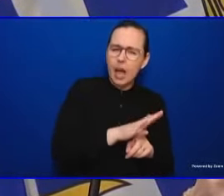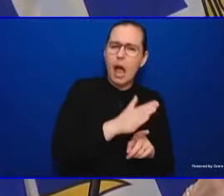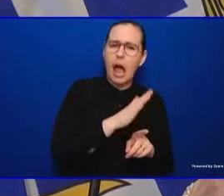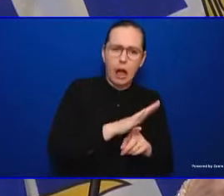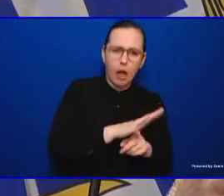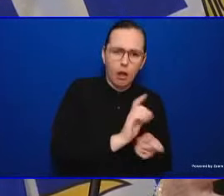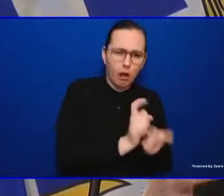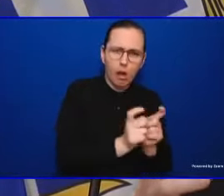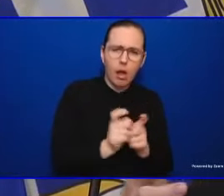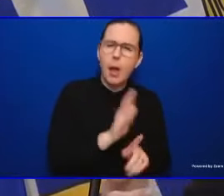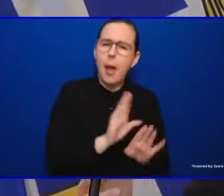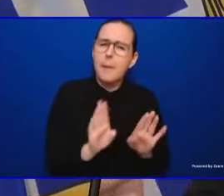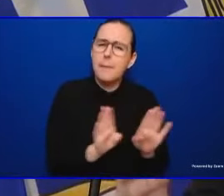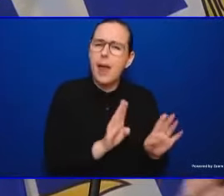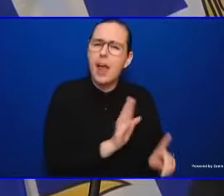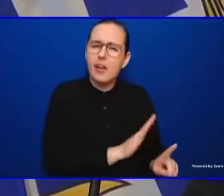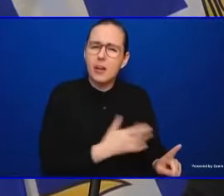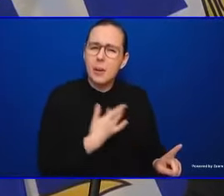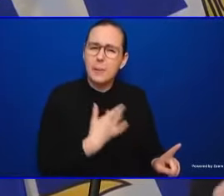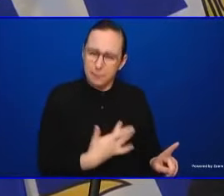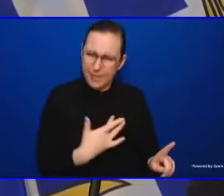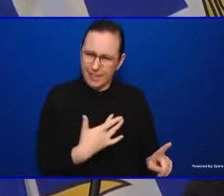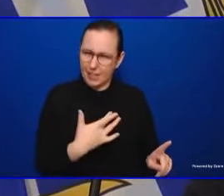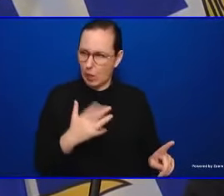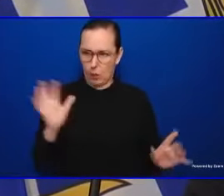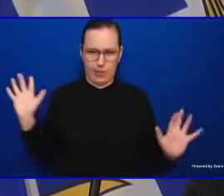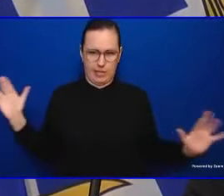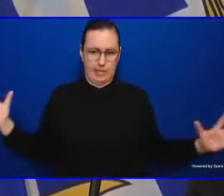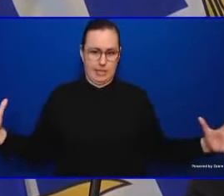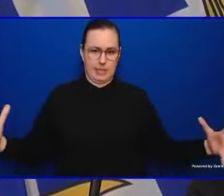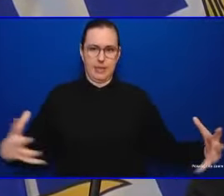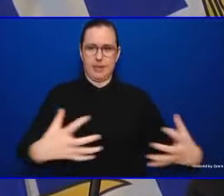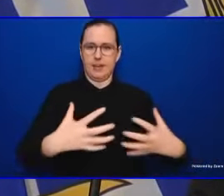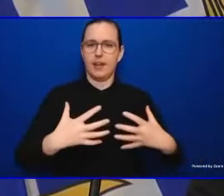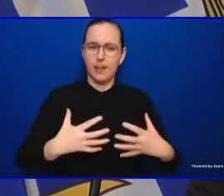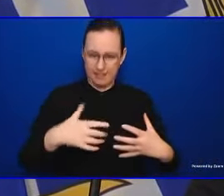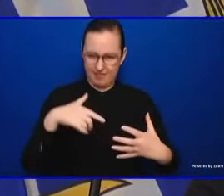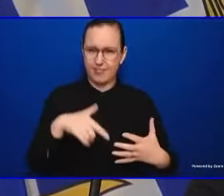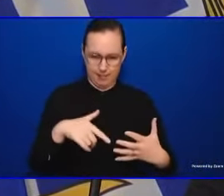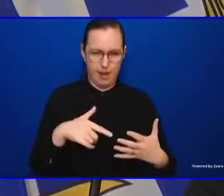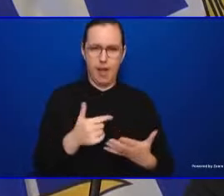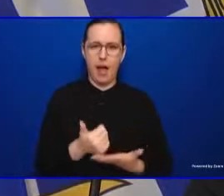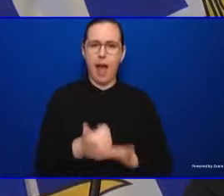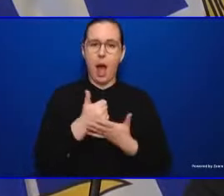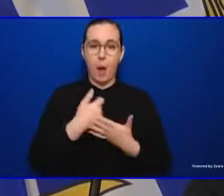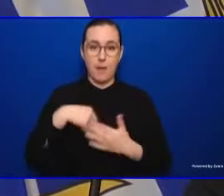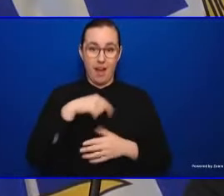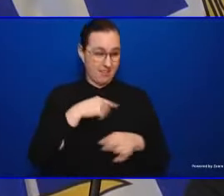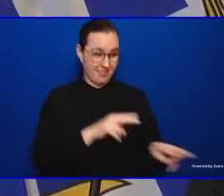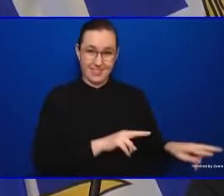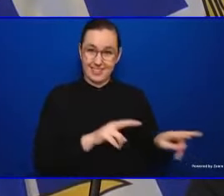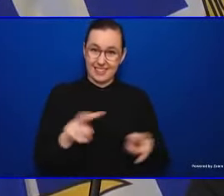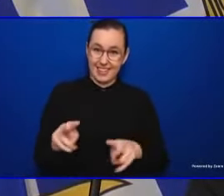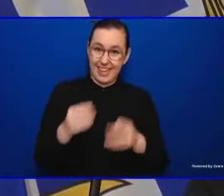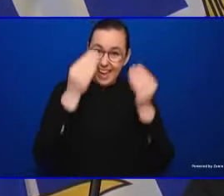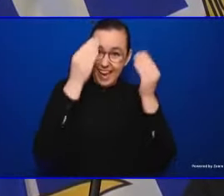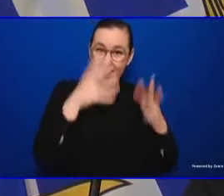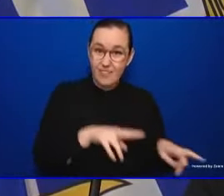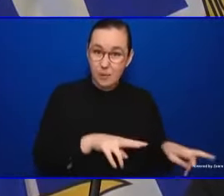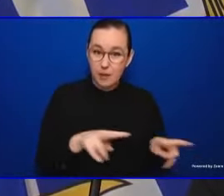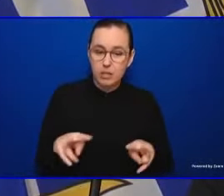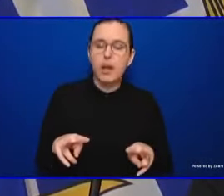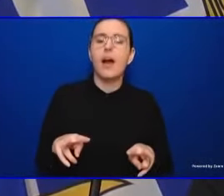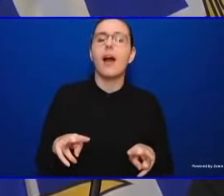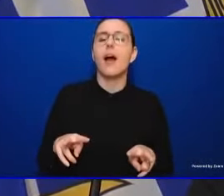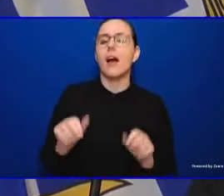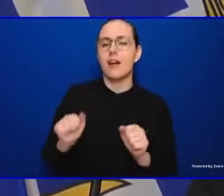manage to get through this next wave, the Omicron wave here of the pandemic. We have all seen that the virus